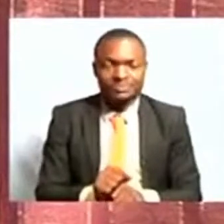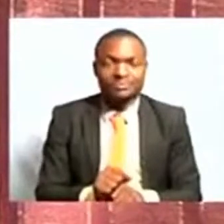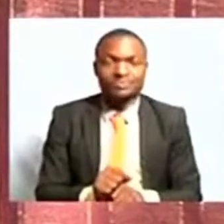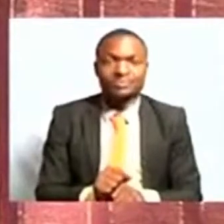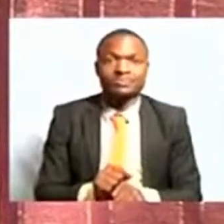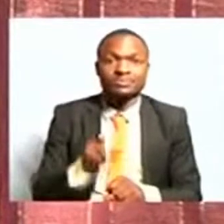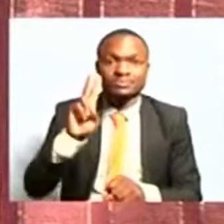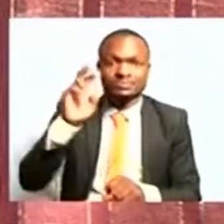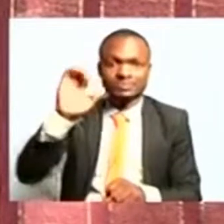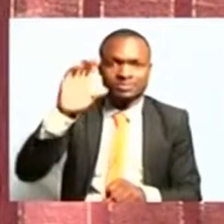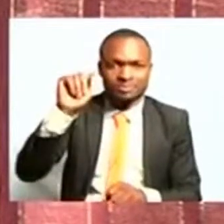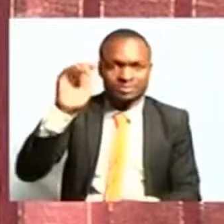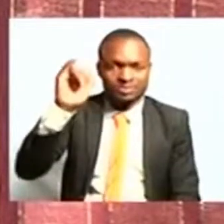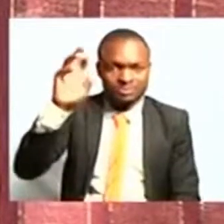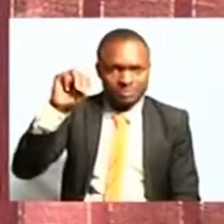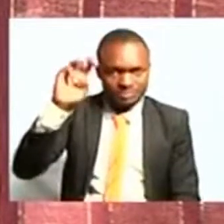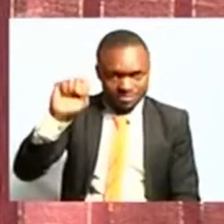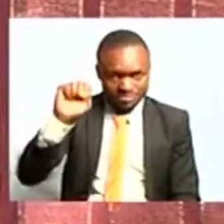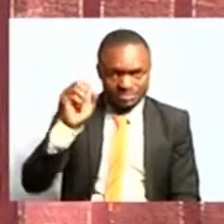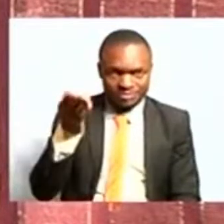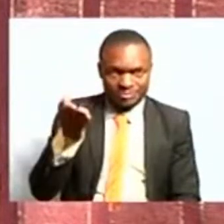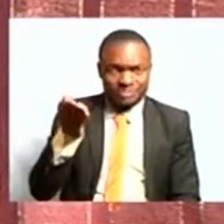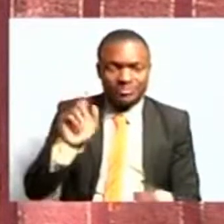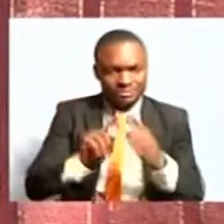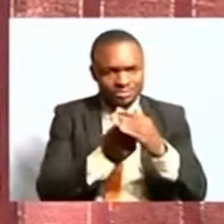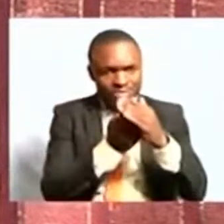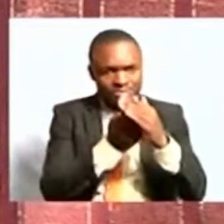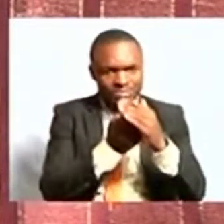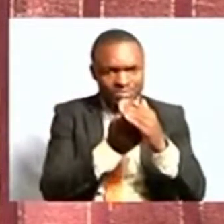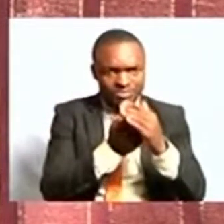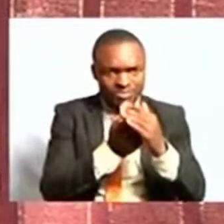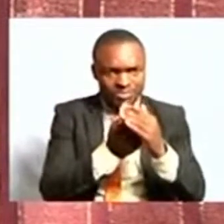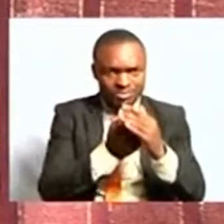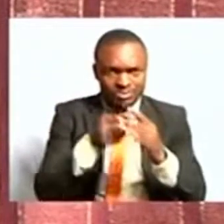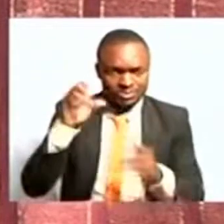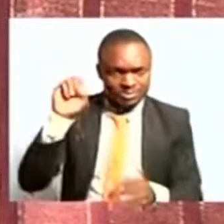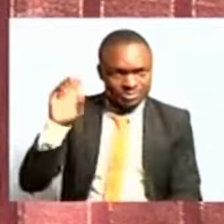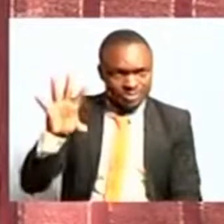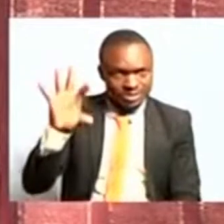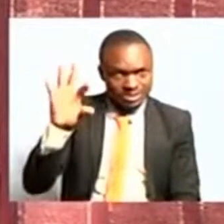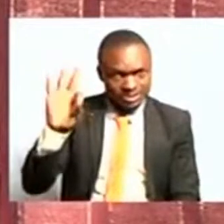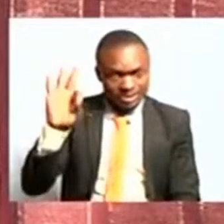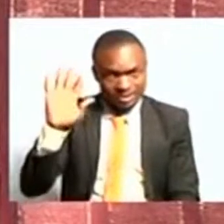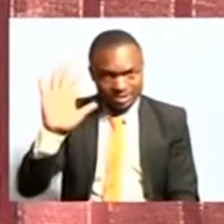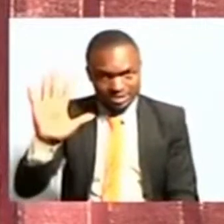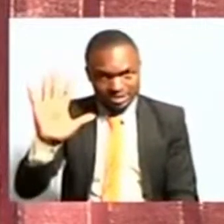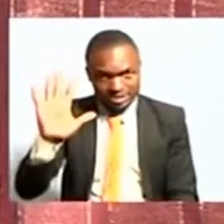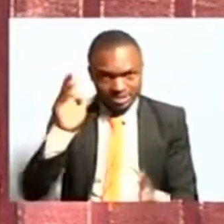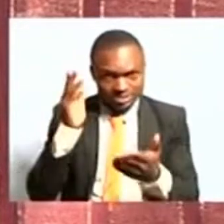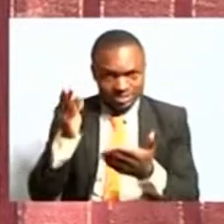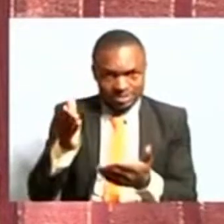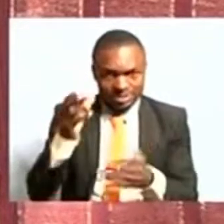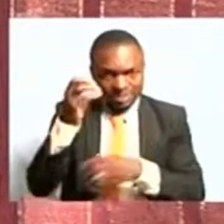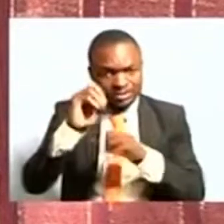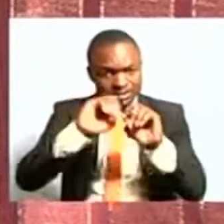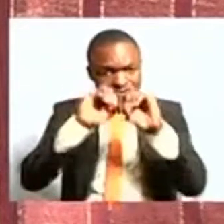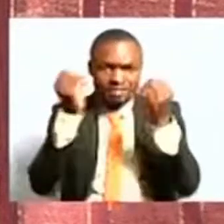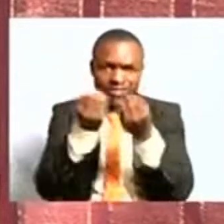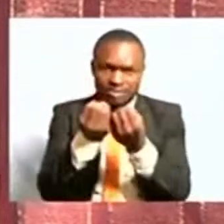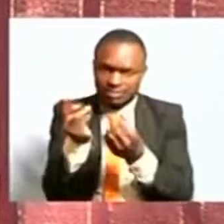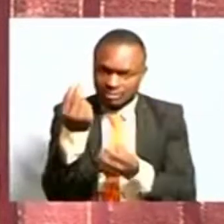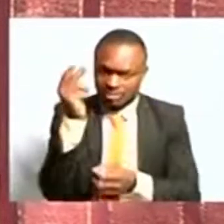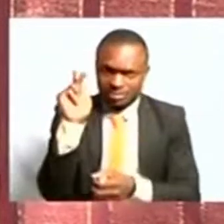World Day of Remembrance for Road Traffic Victims was started by World Peace in 1995. This is a charitable organization in the